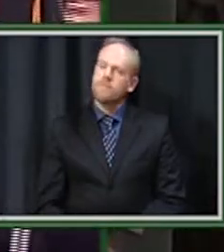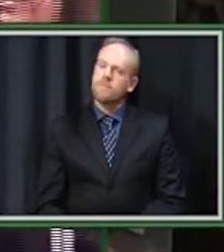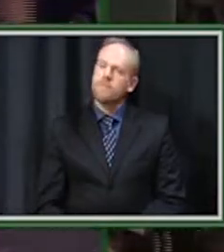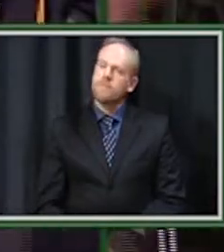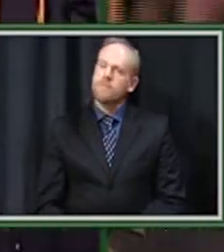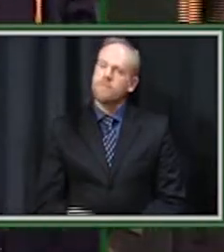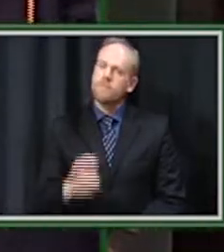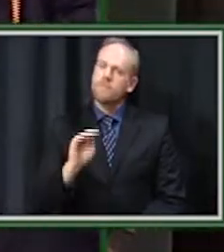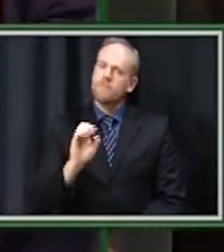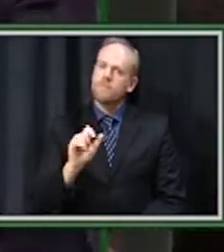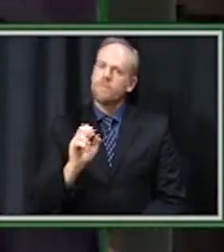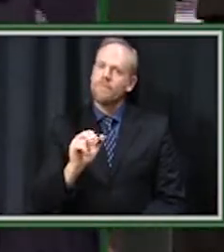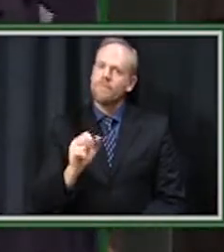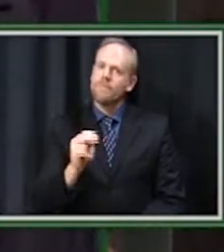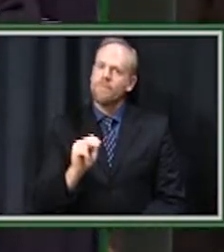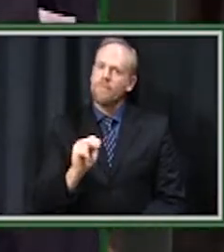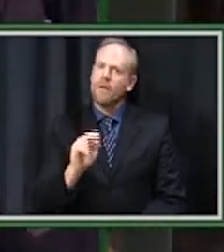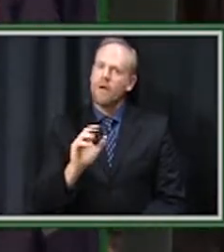Megan Aldrich.